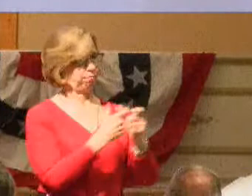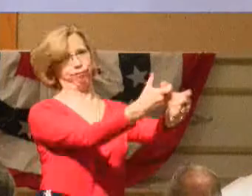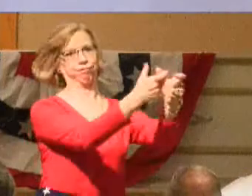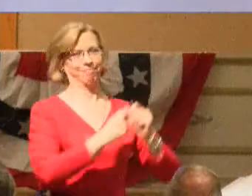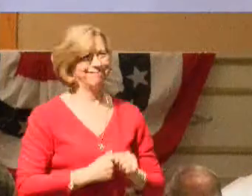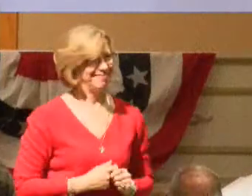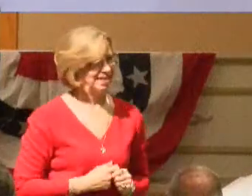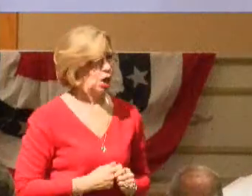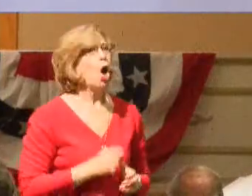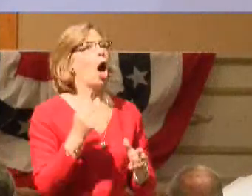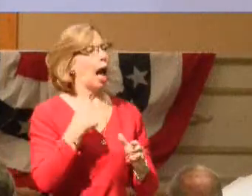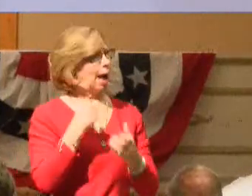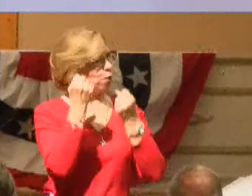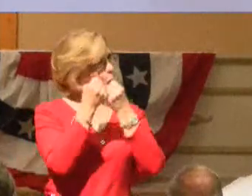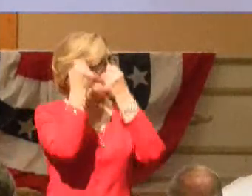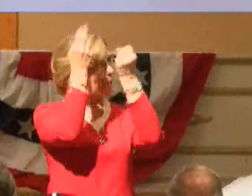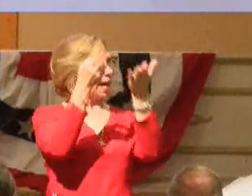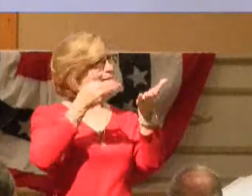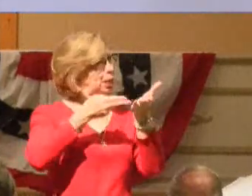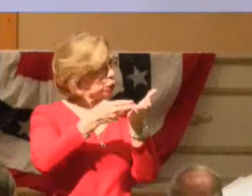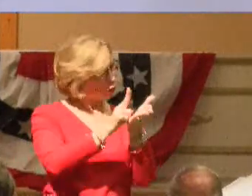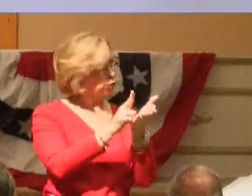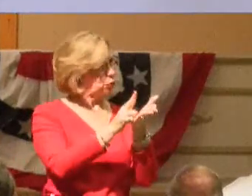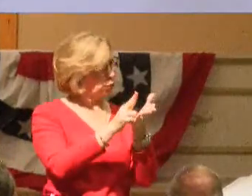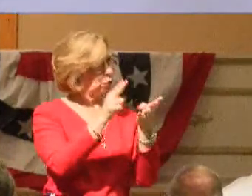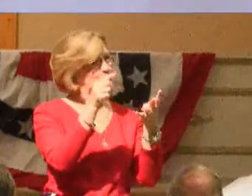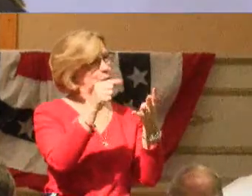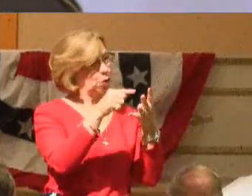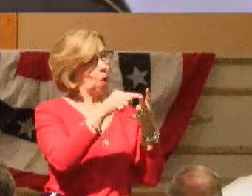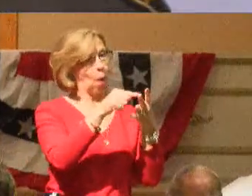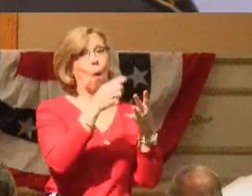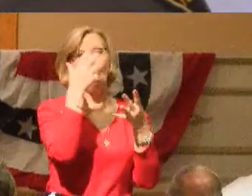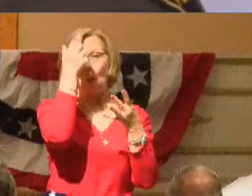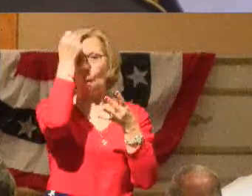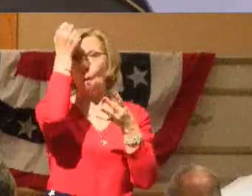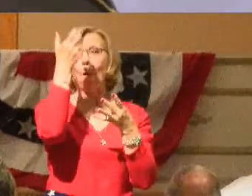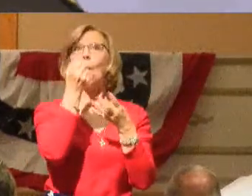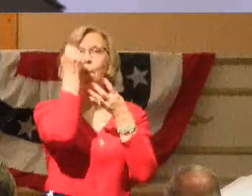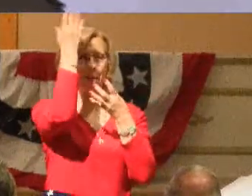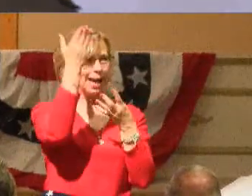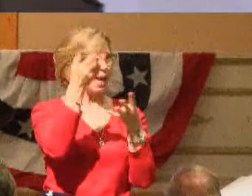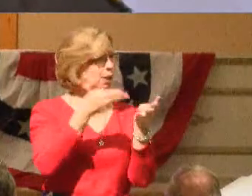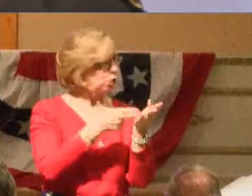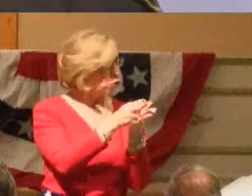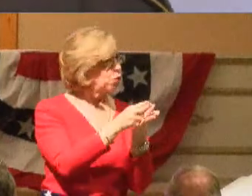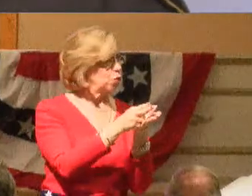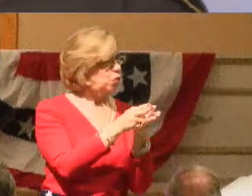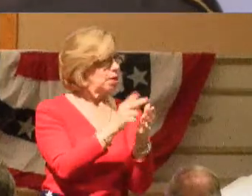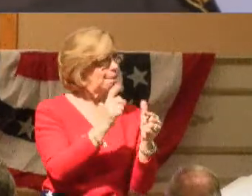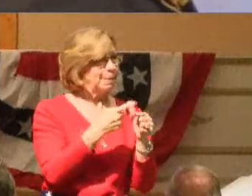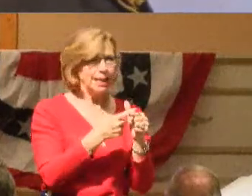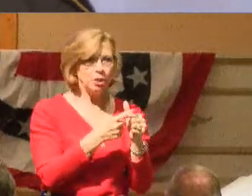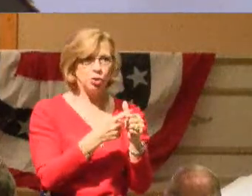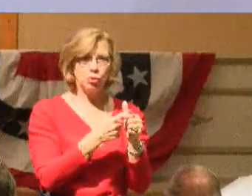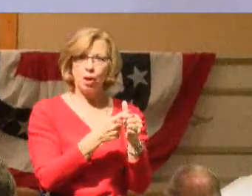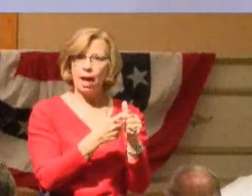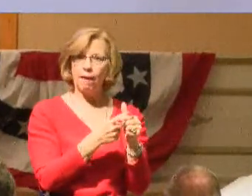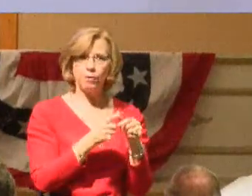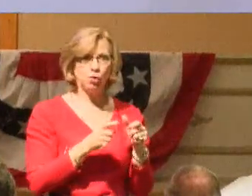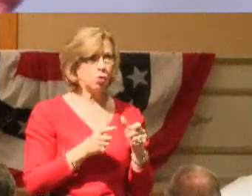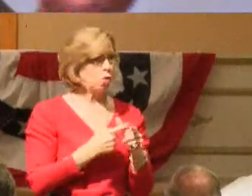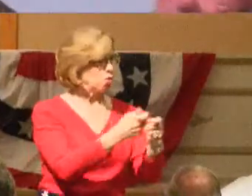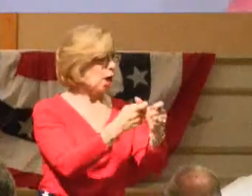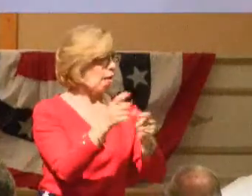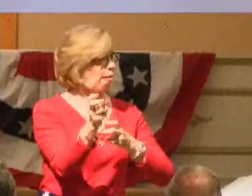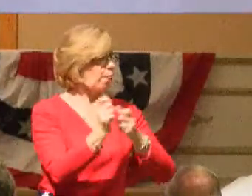So we have to obey the truth in verse 7 because obeying the truth means running the race. We have to run the race.